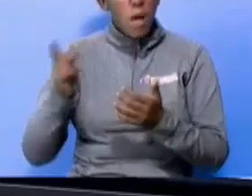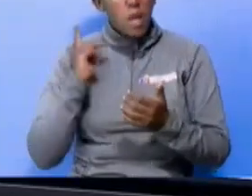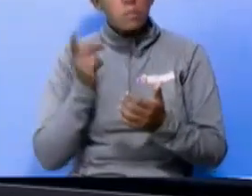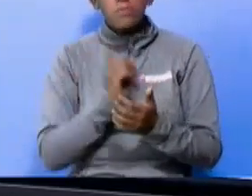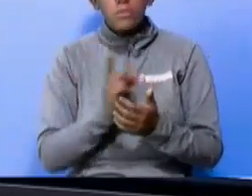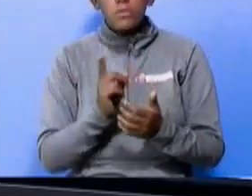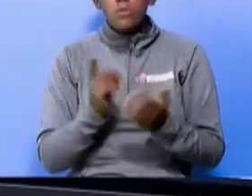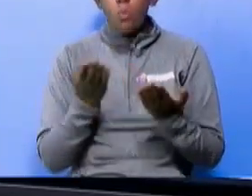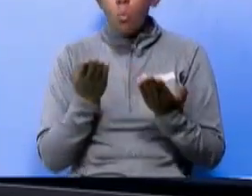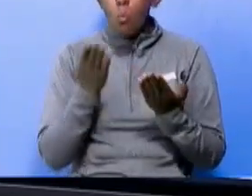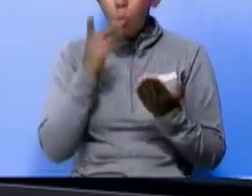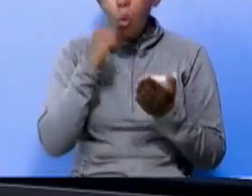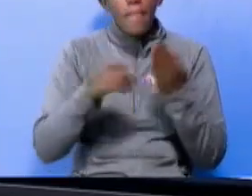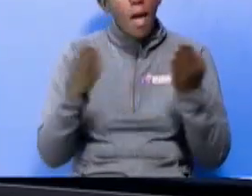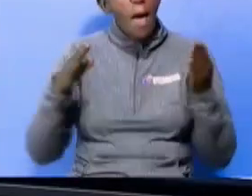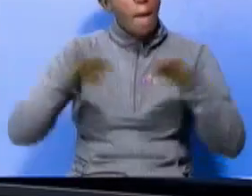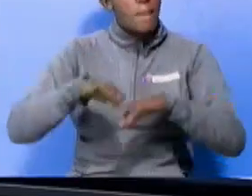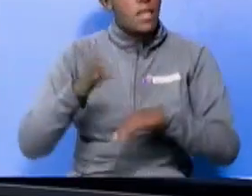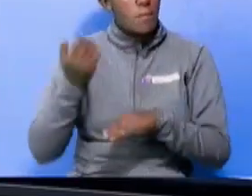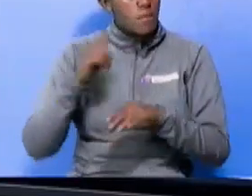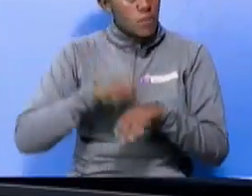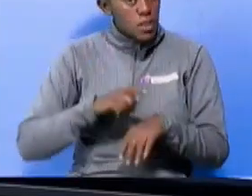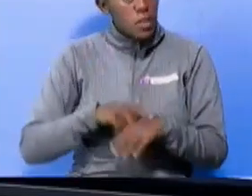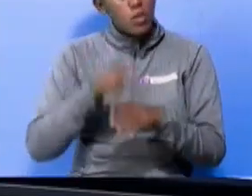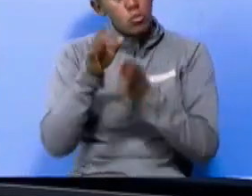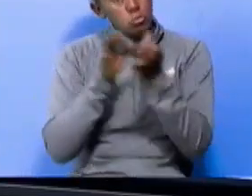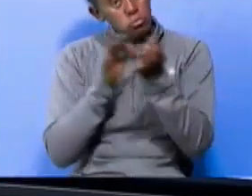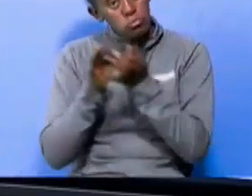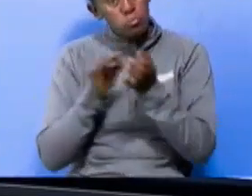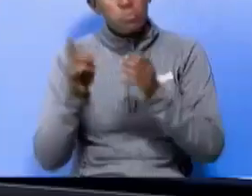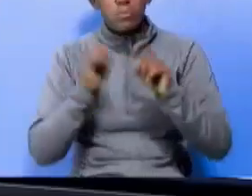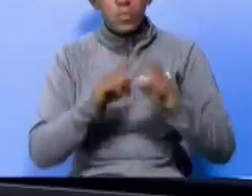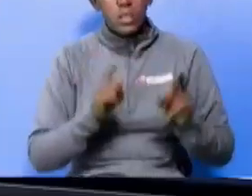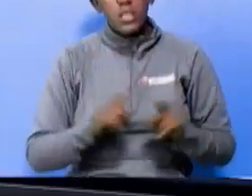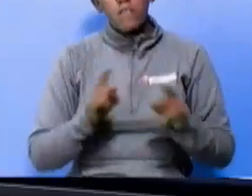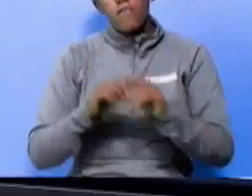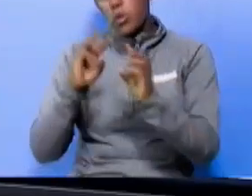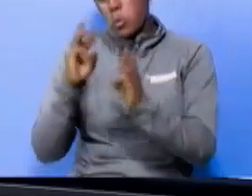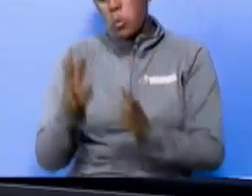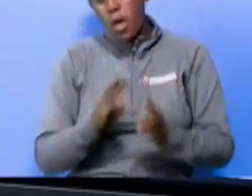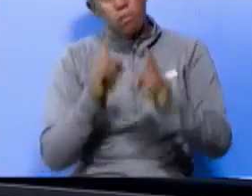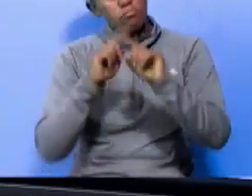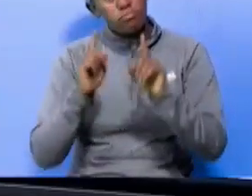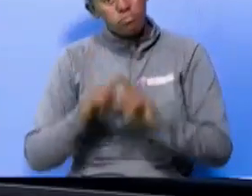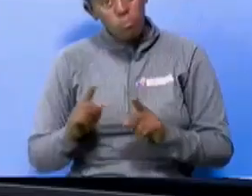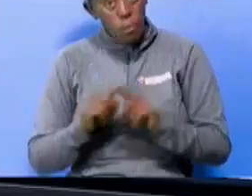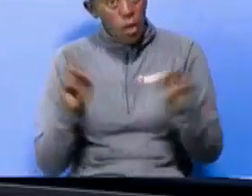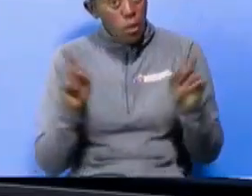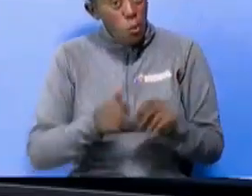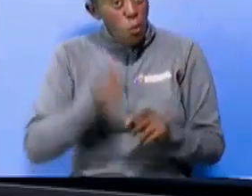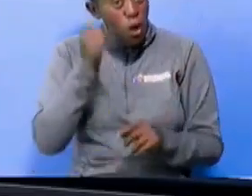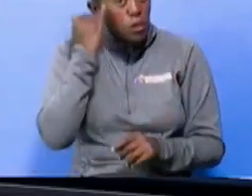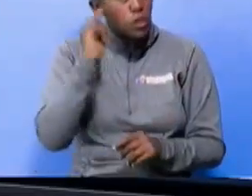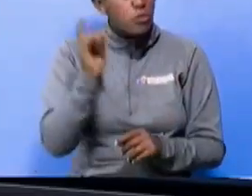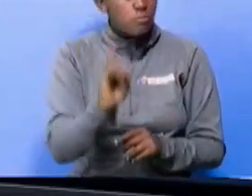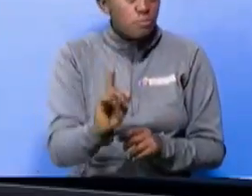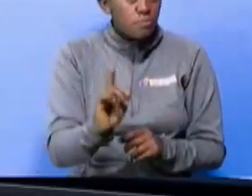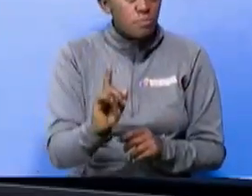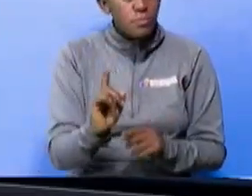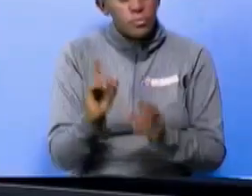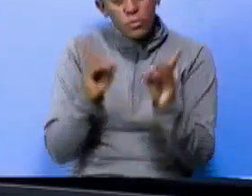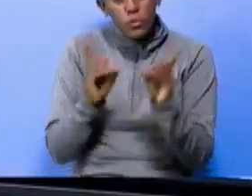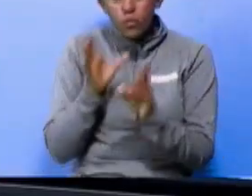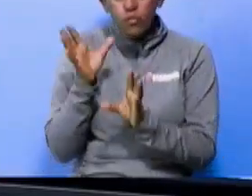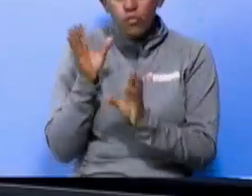happened in the previous time, can be described with different ways. But the main issue is that don't